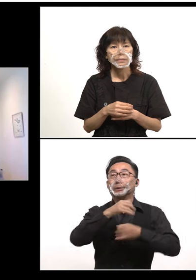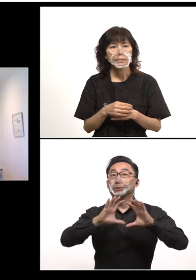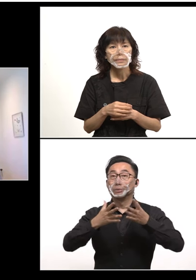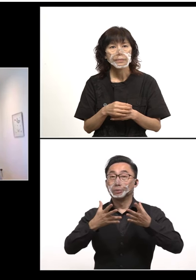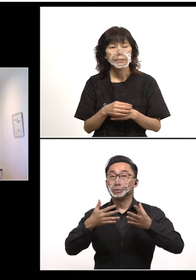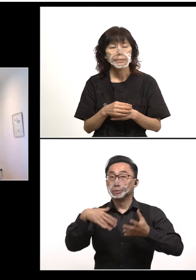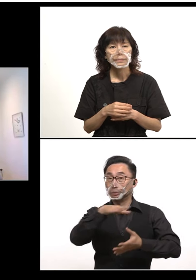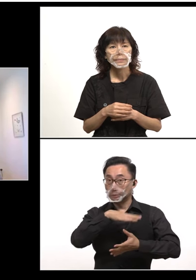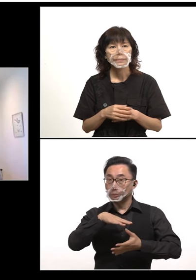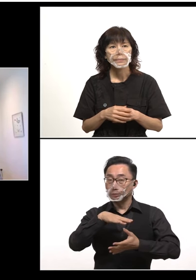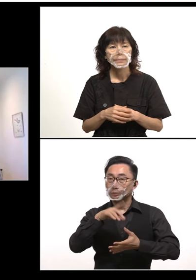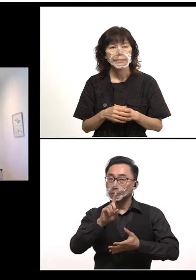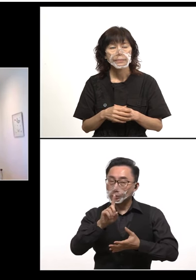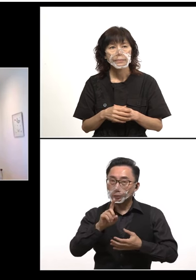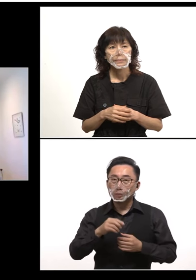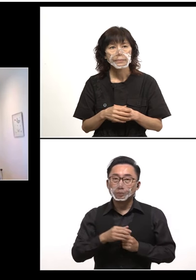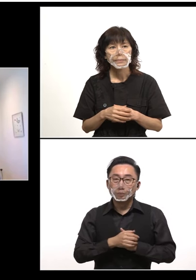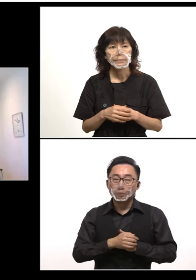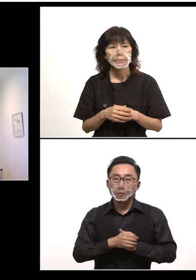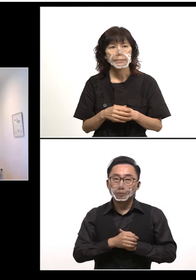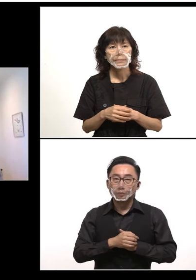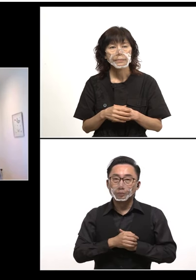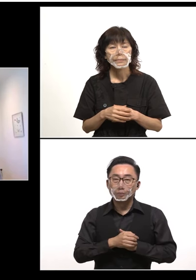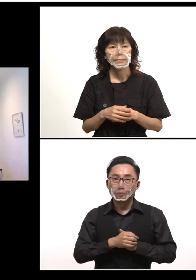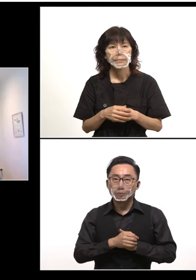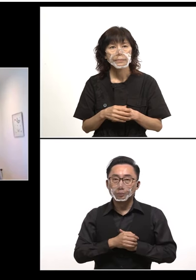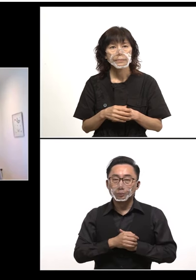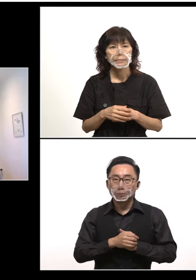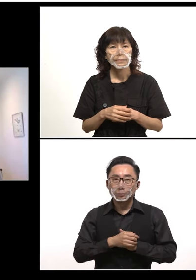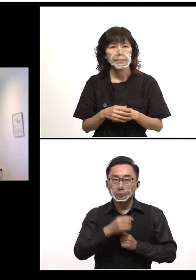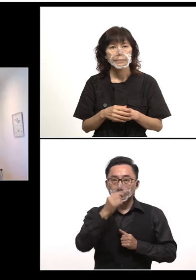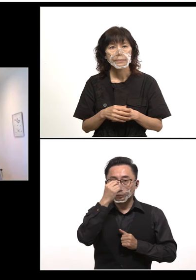we prioritise work with anyone from an underrepresented or marginalised background.